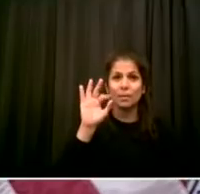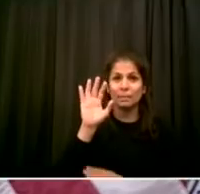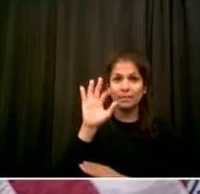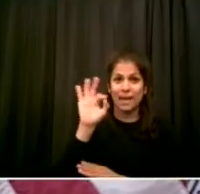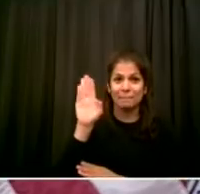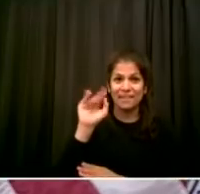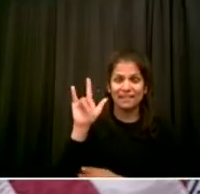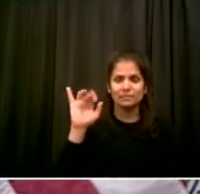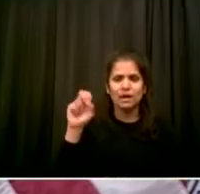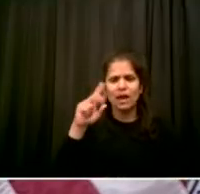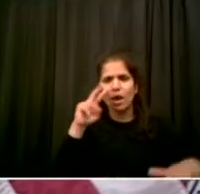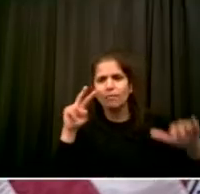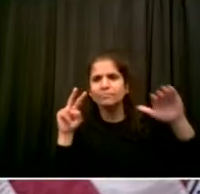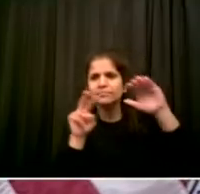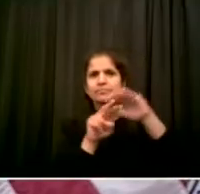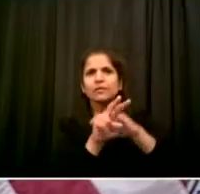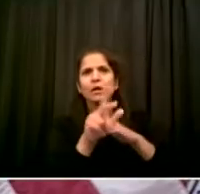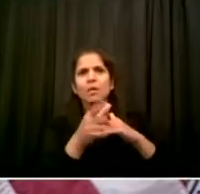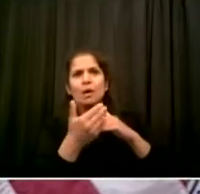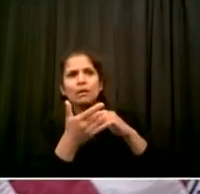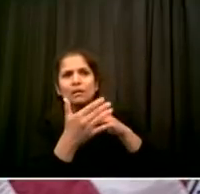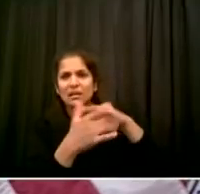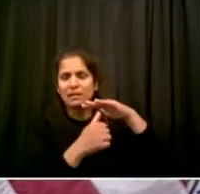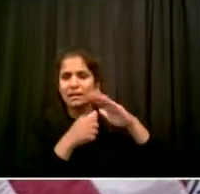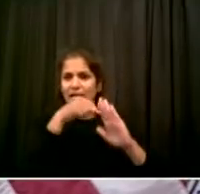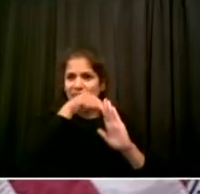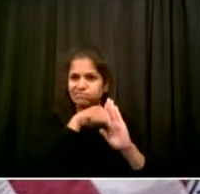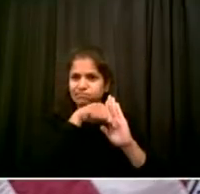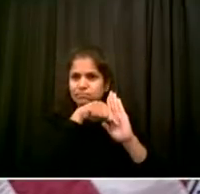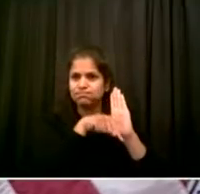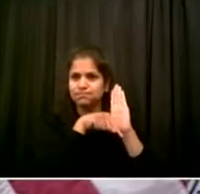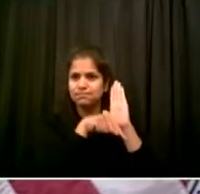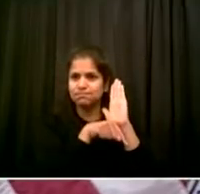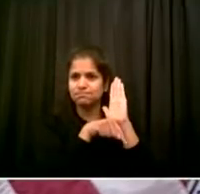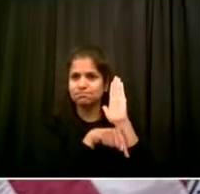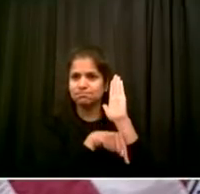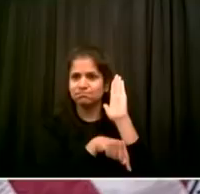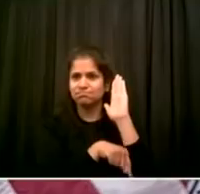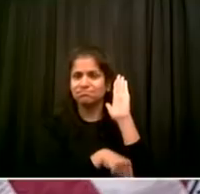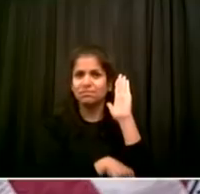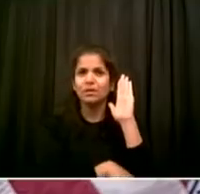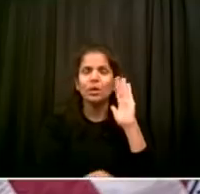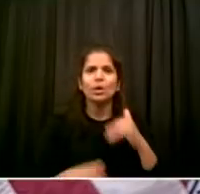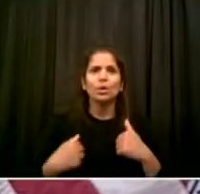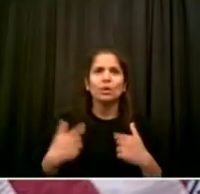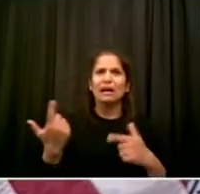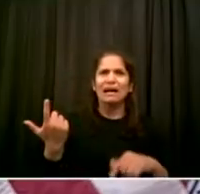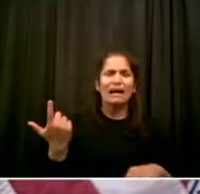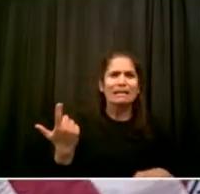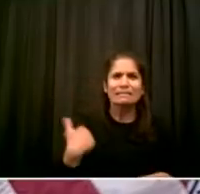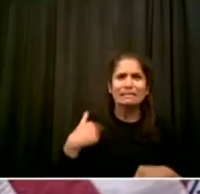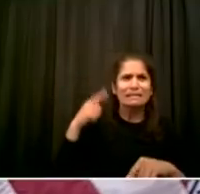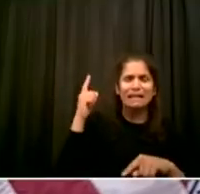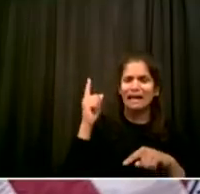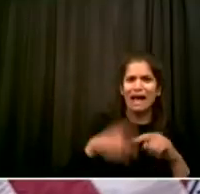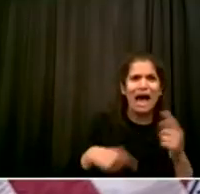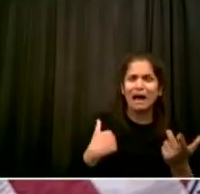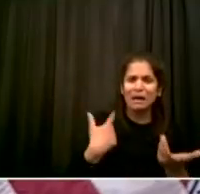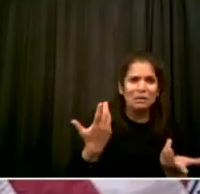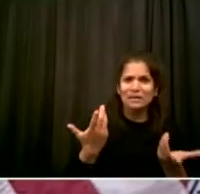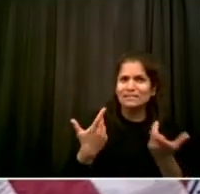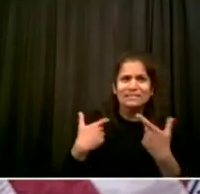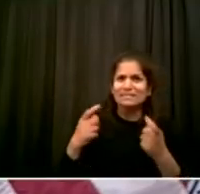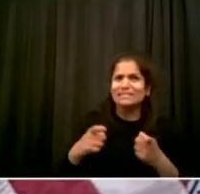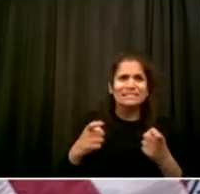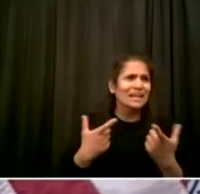is literally no way that we can solve this problem without federal help